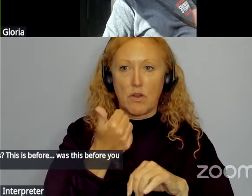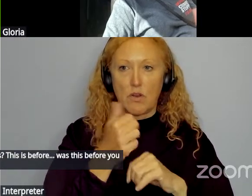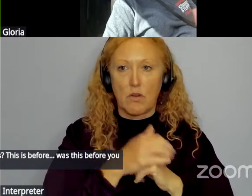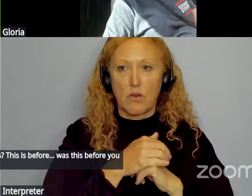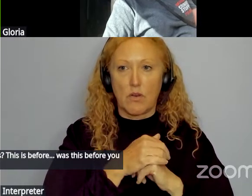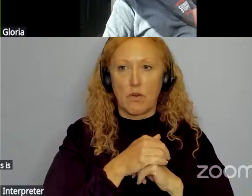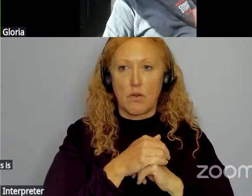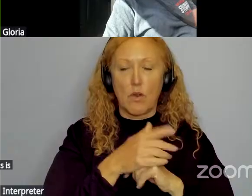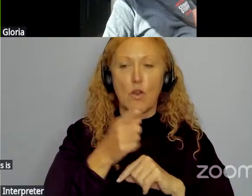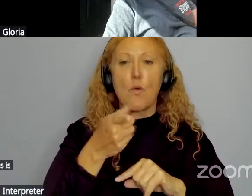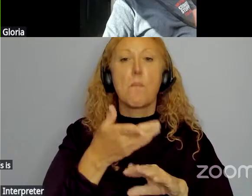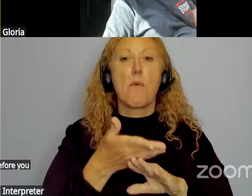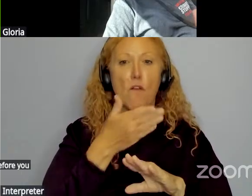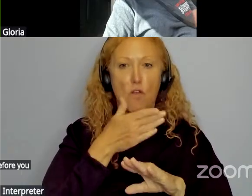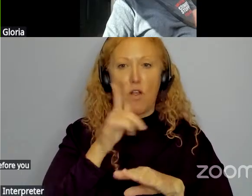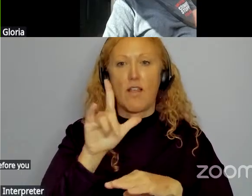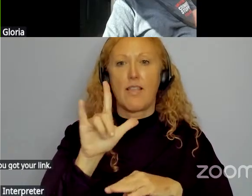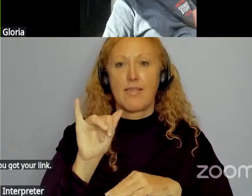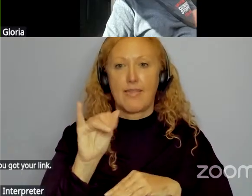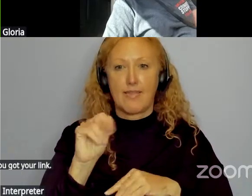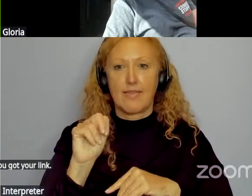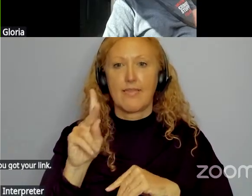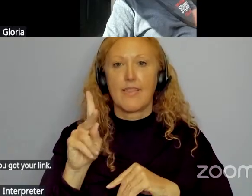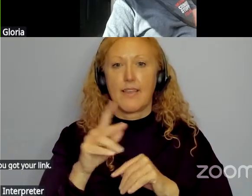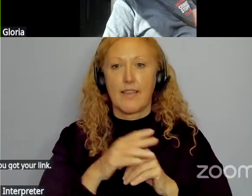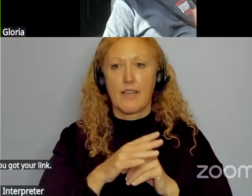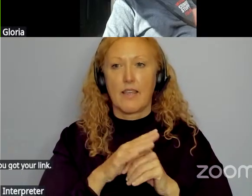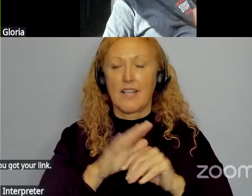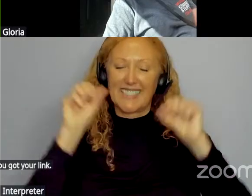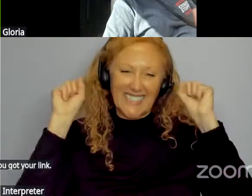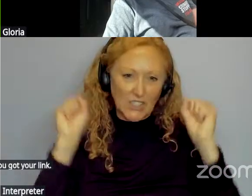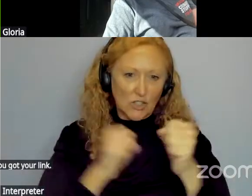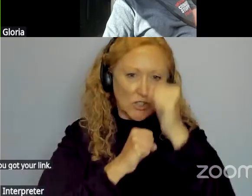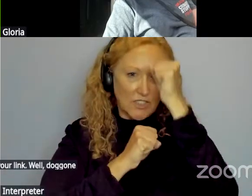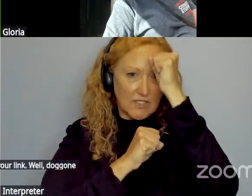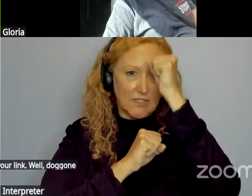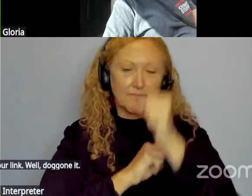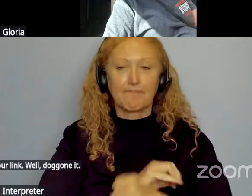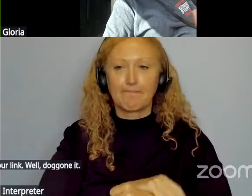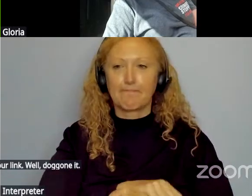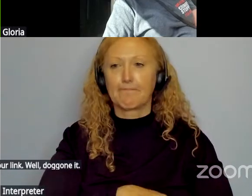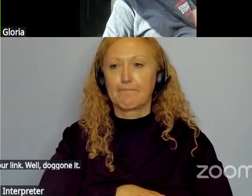This is before you got your link. Oh, doggone it.